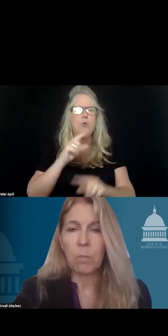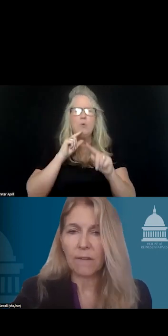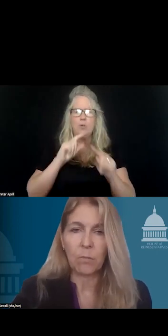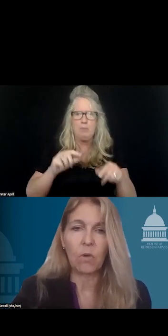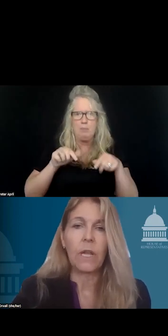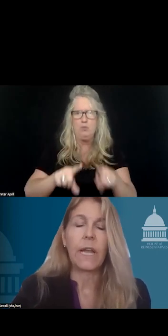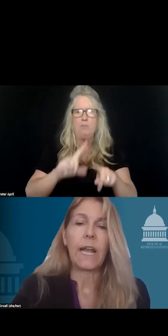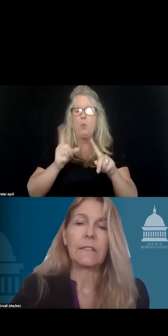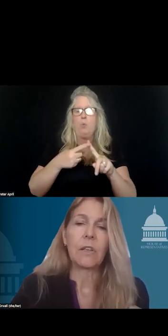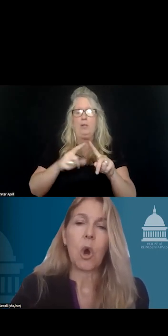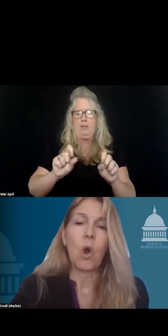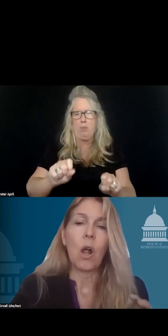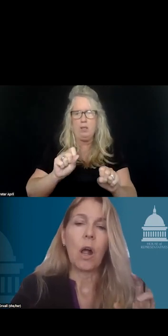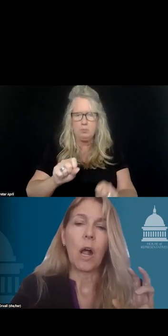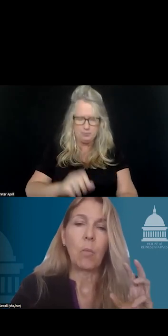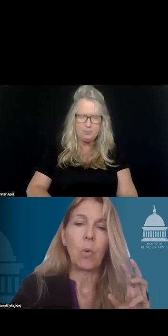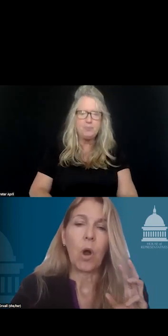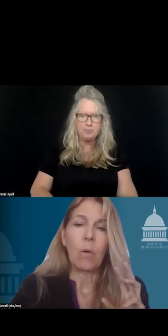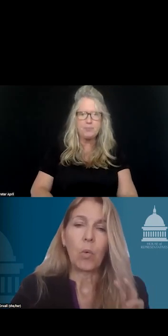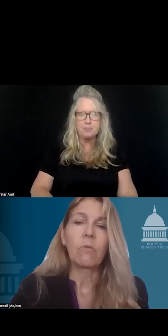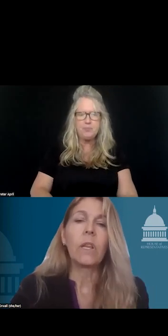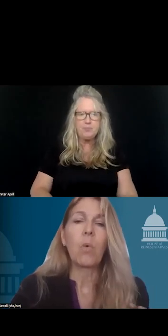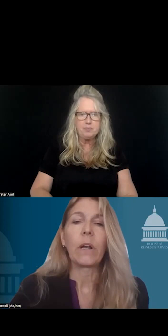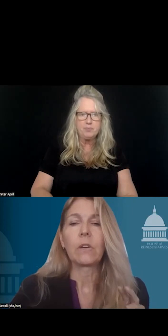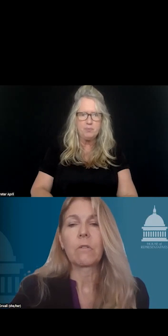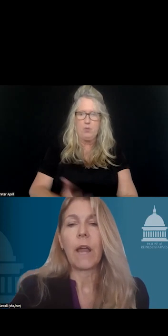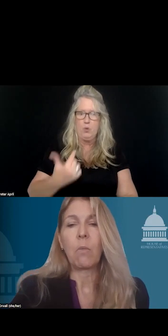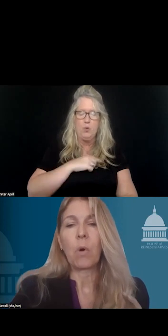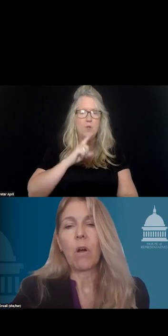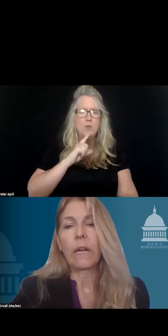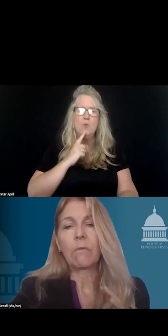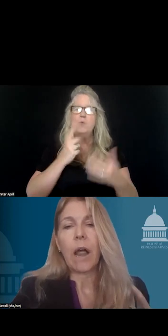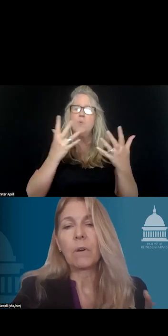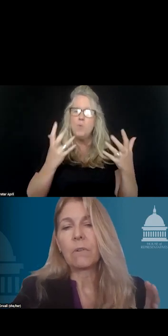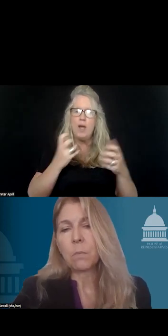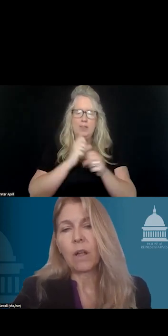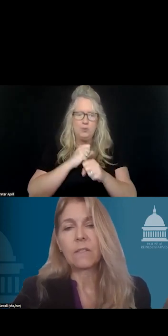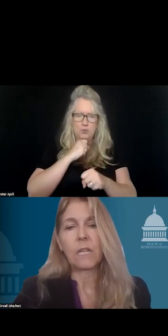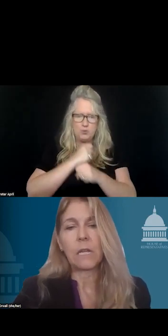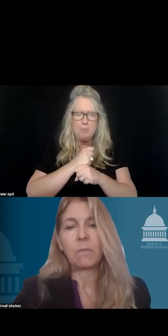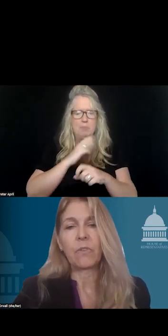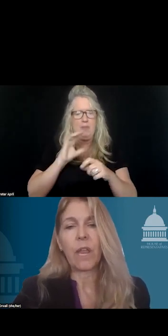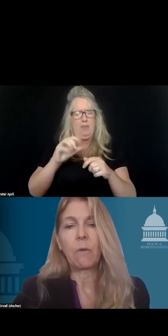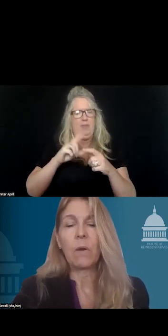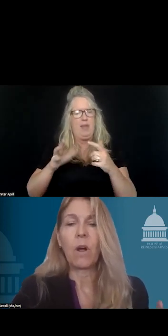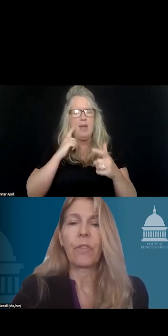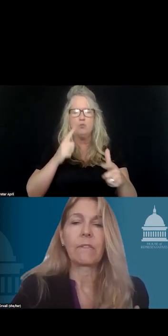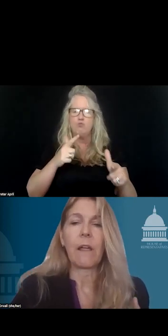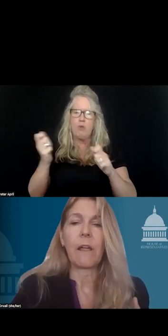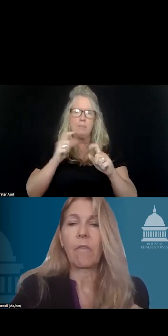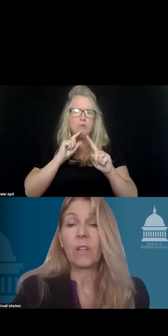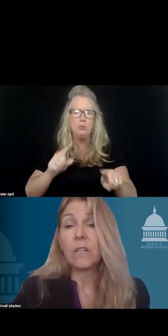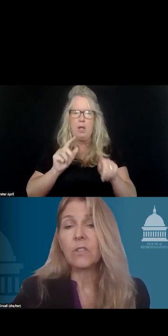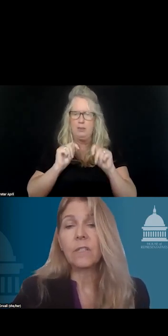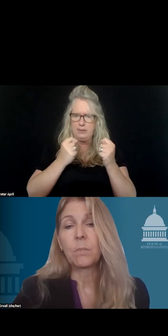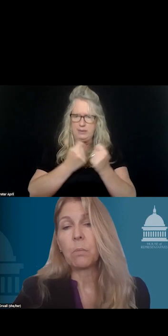crisis, whenever possible. And so we really wanted to create what we're calling a rapid response teams. And we want that